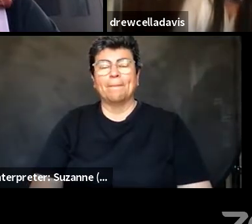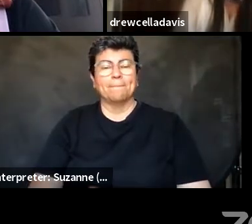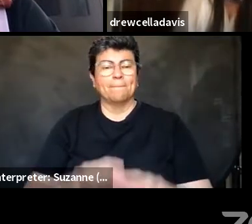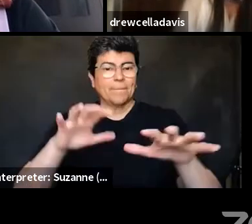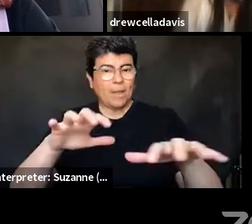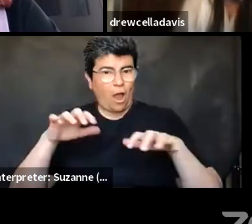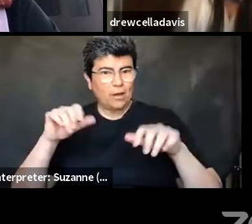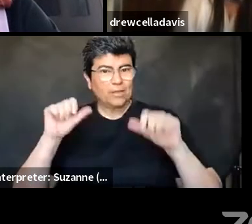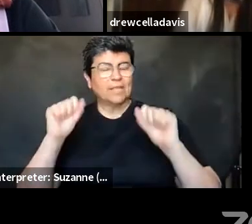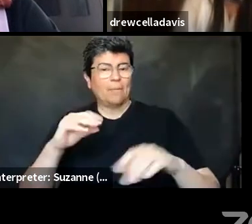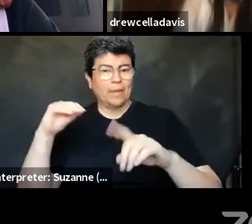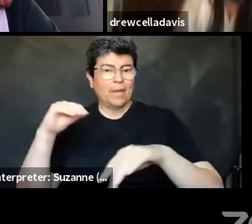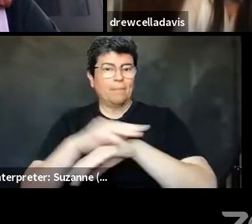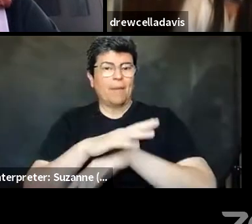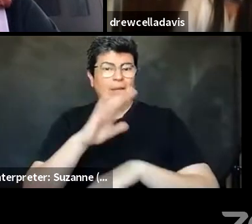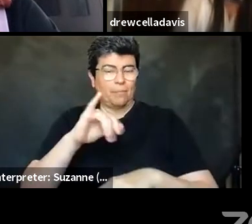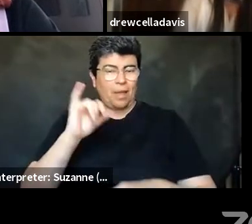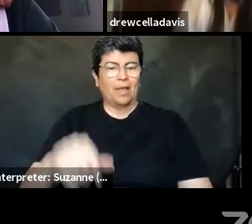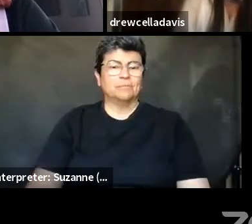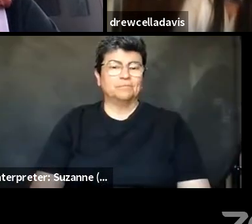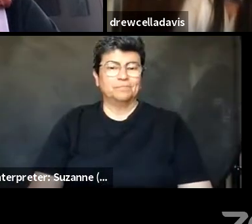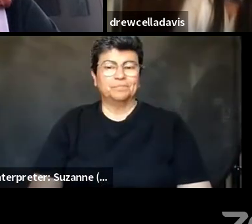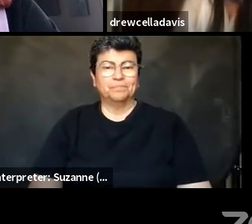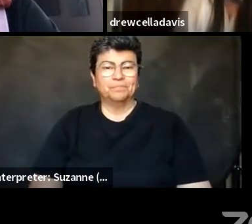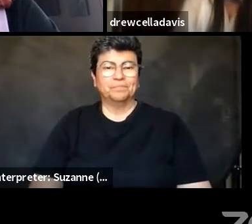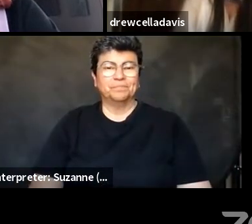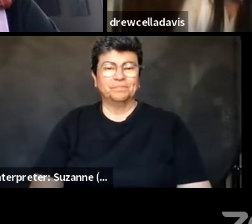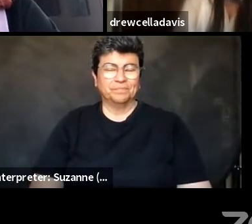audiences can be impacted by them.